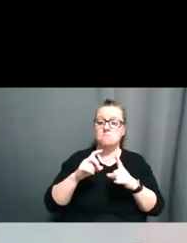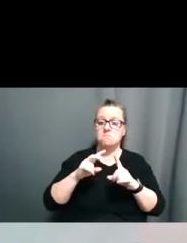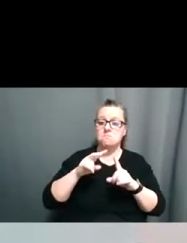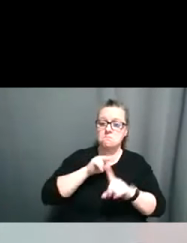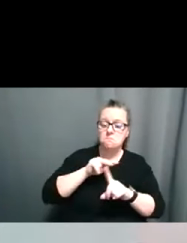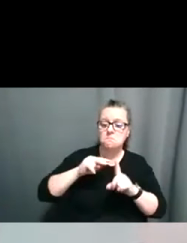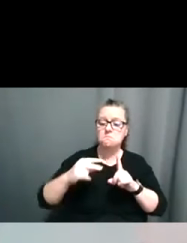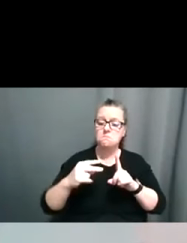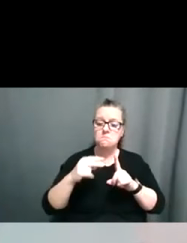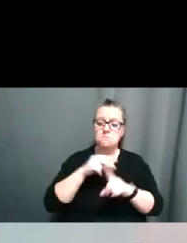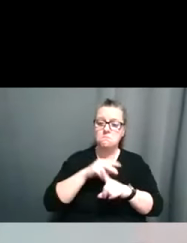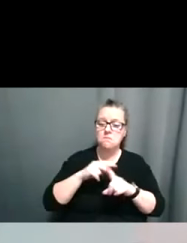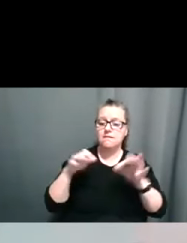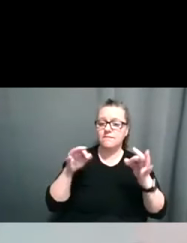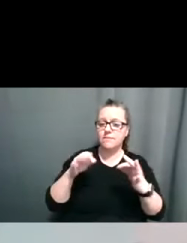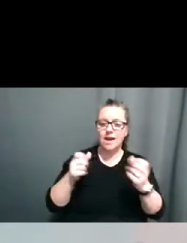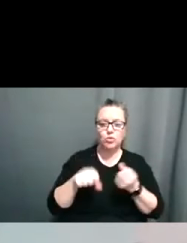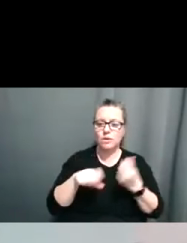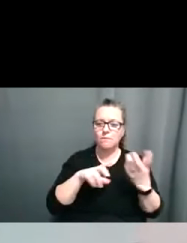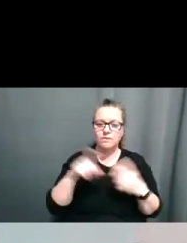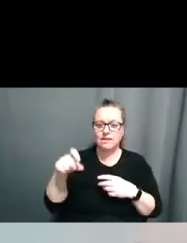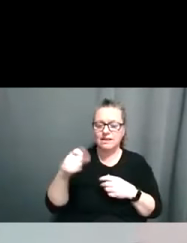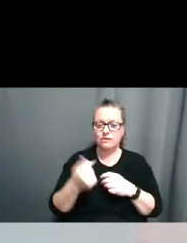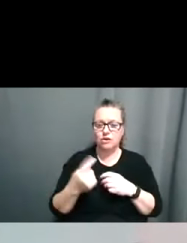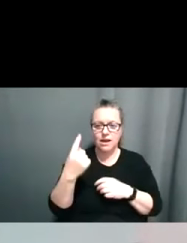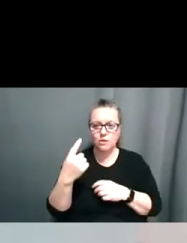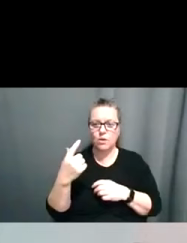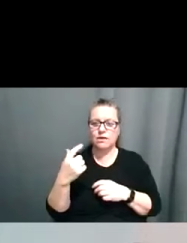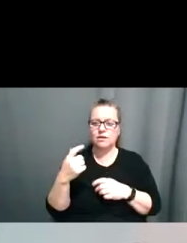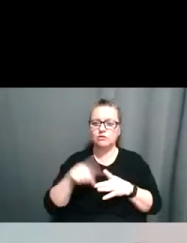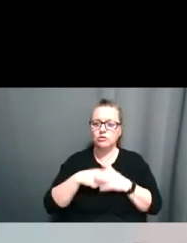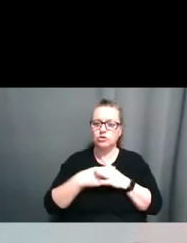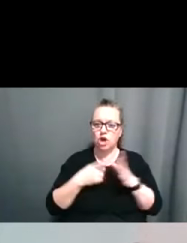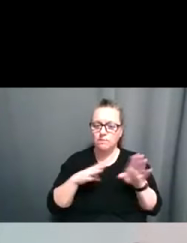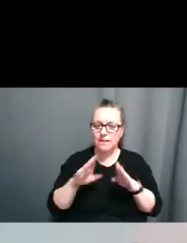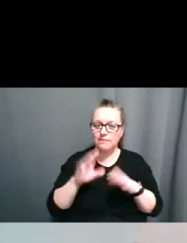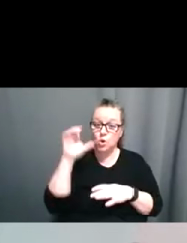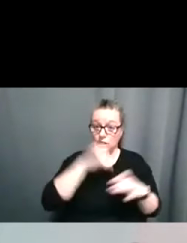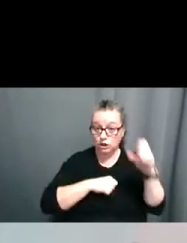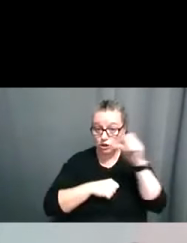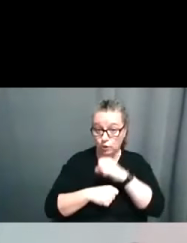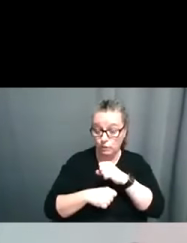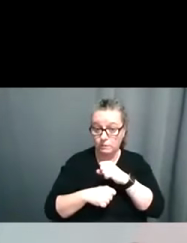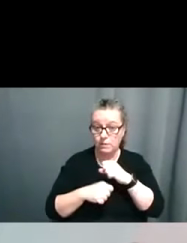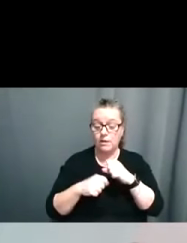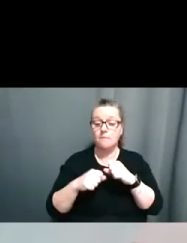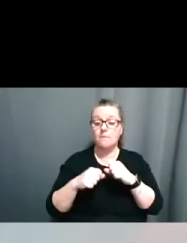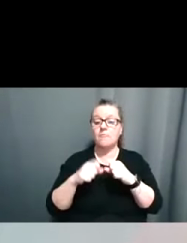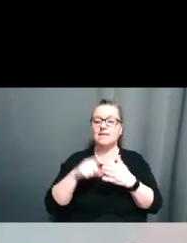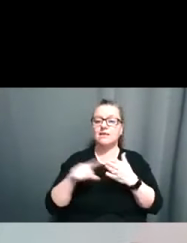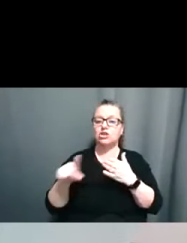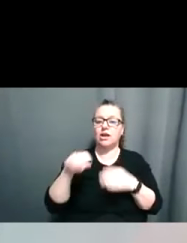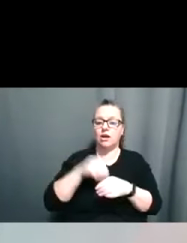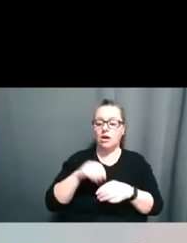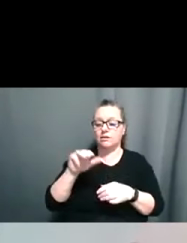feedback removes the need for anyone to read into behavior or make assumptions, and that acts as a check on implicit